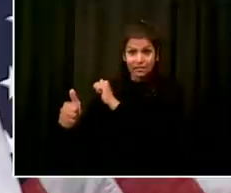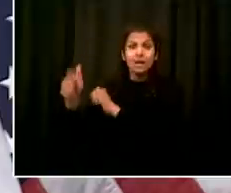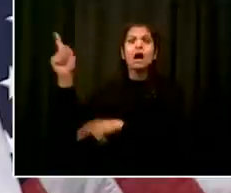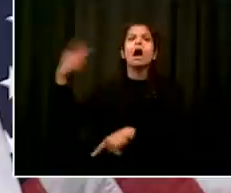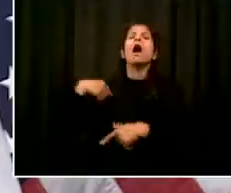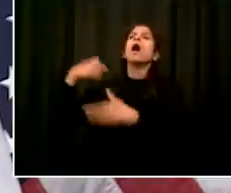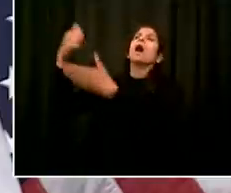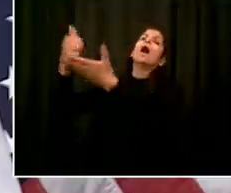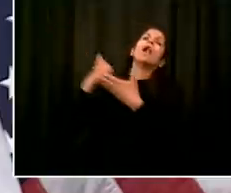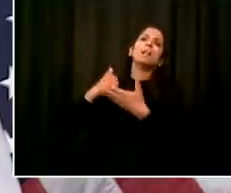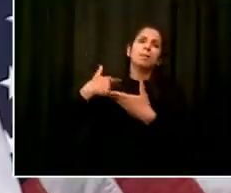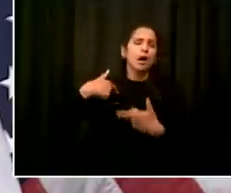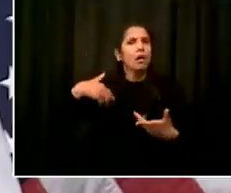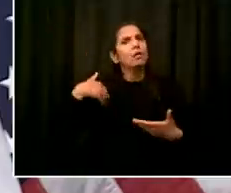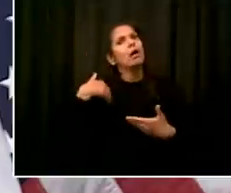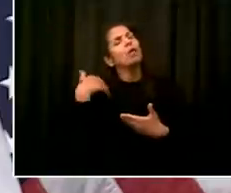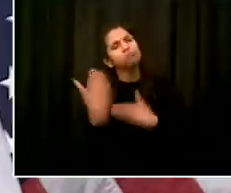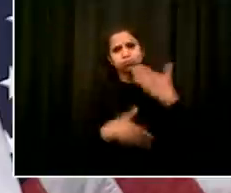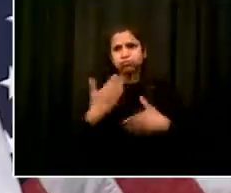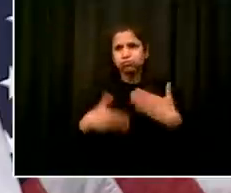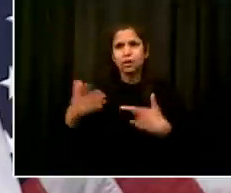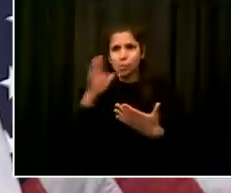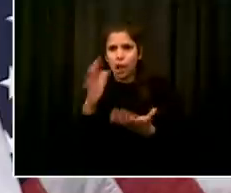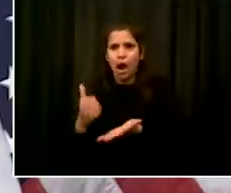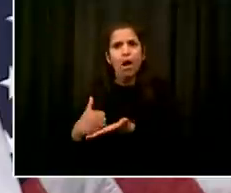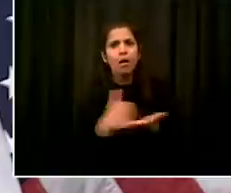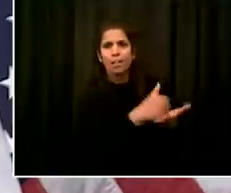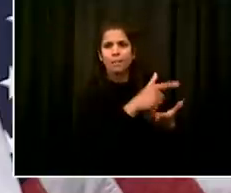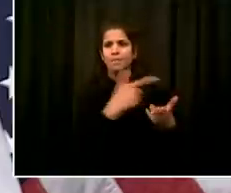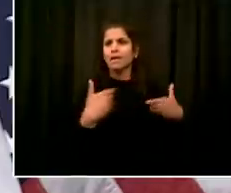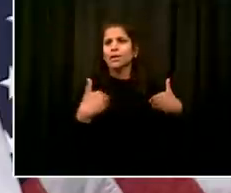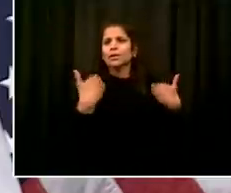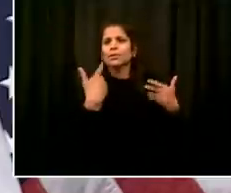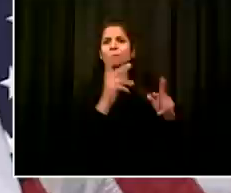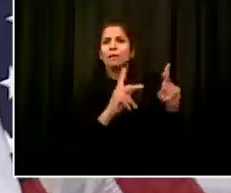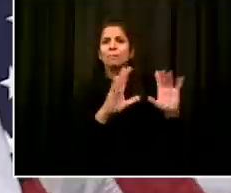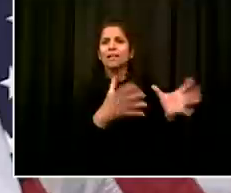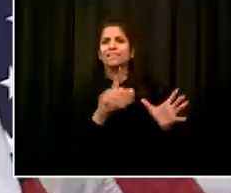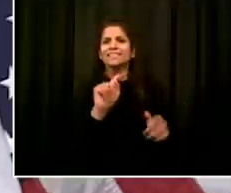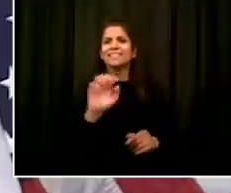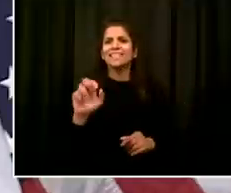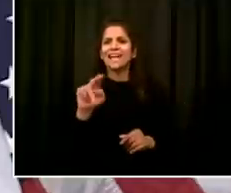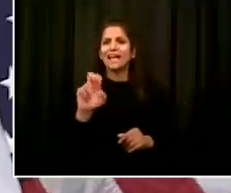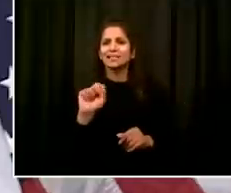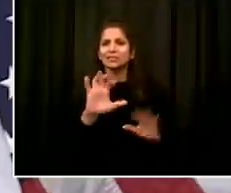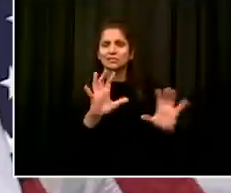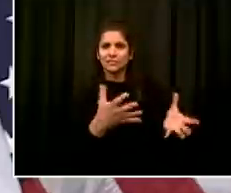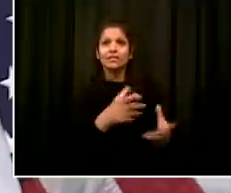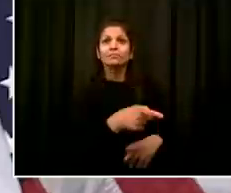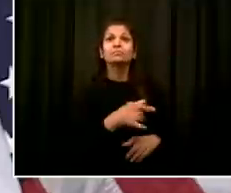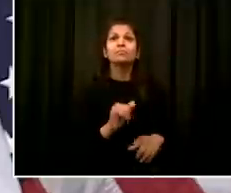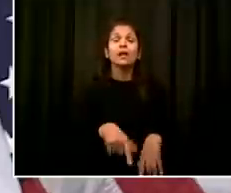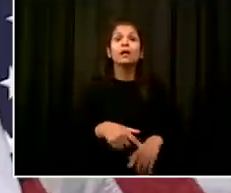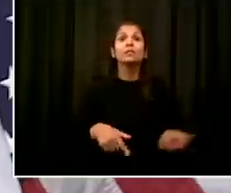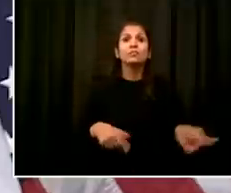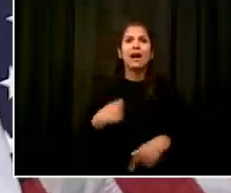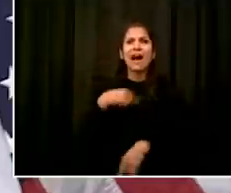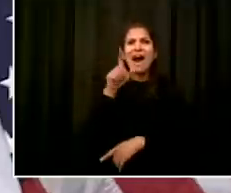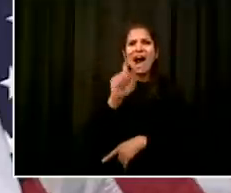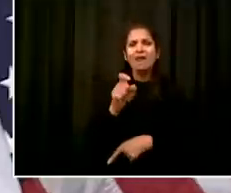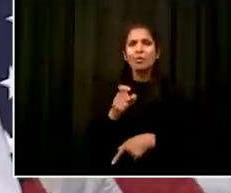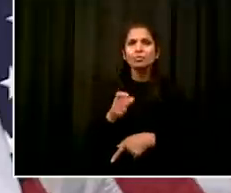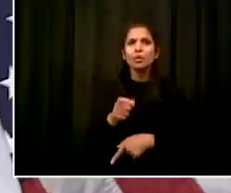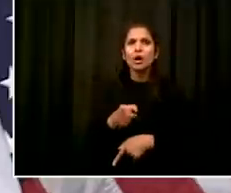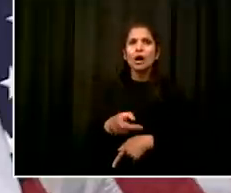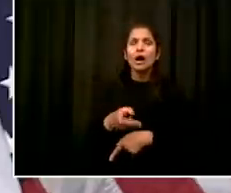with the healthcare restrictions. We need that capacity to borrow from Albany. It's made all the more pertinent